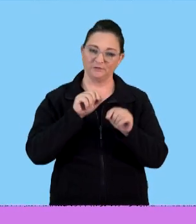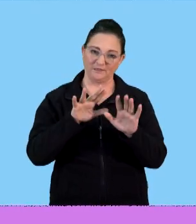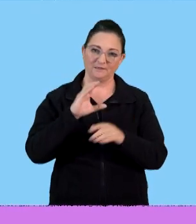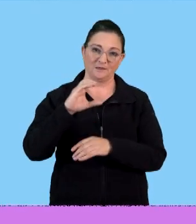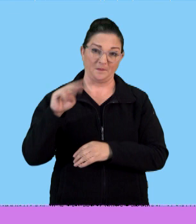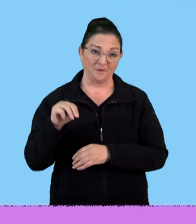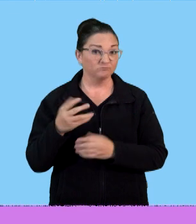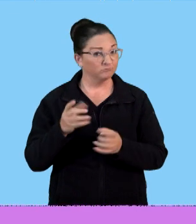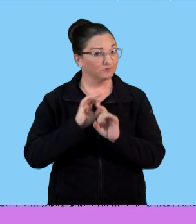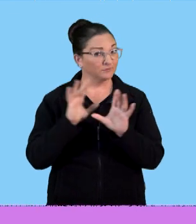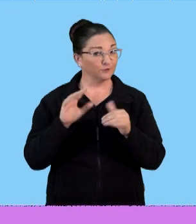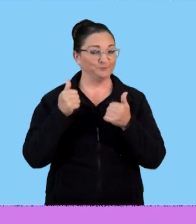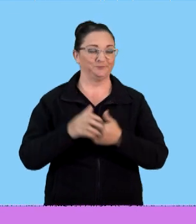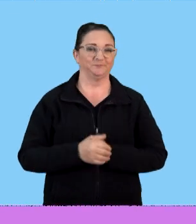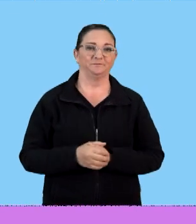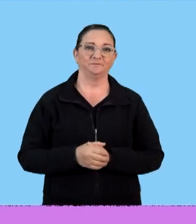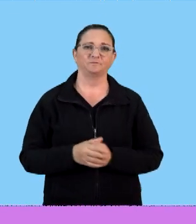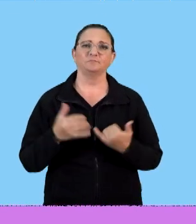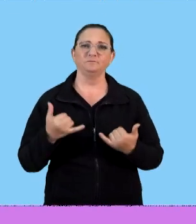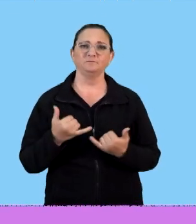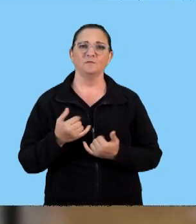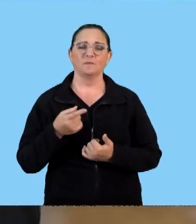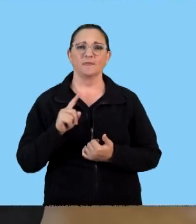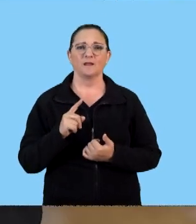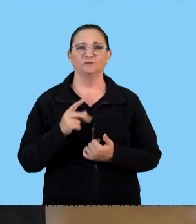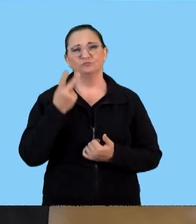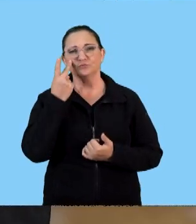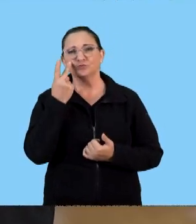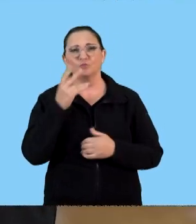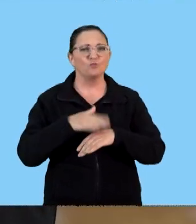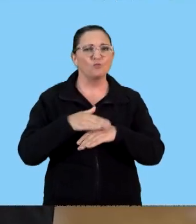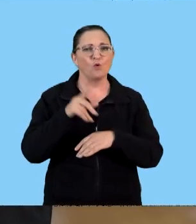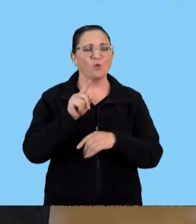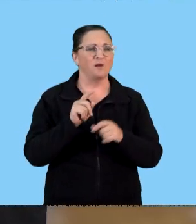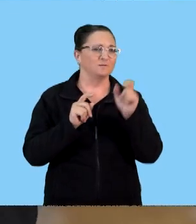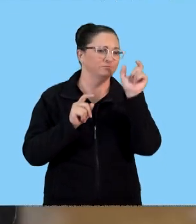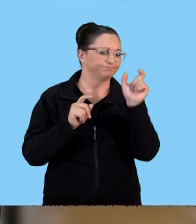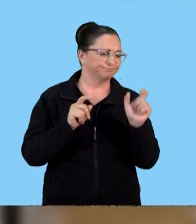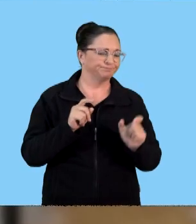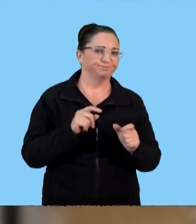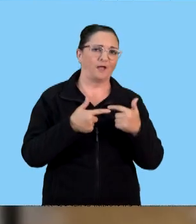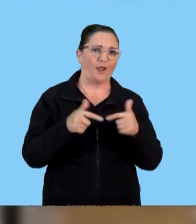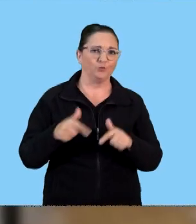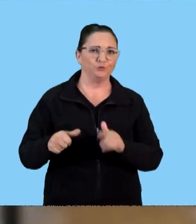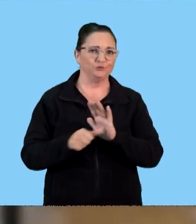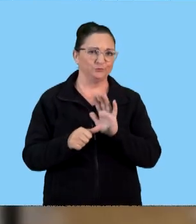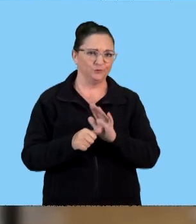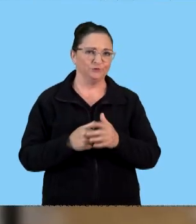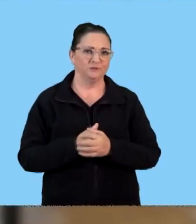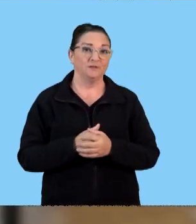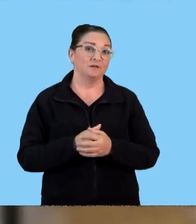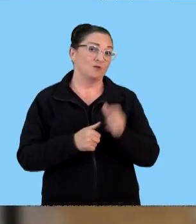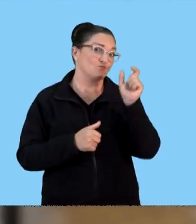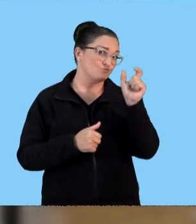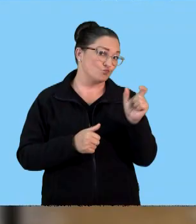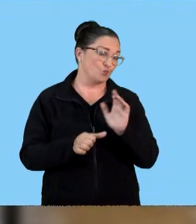10 centimeters. Guys, are we clear on that? All right. Now let's look at some other important language, right, and